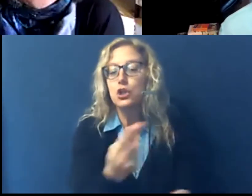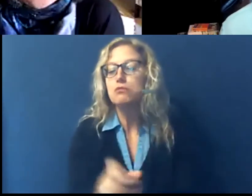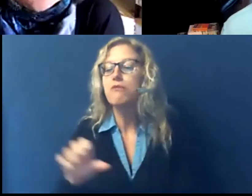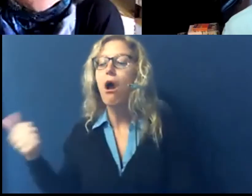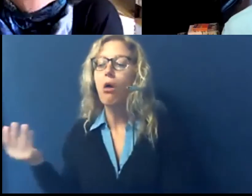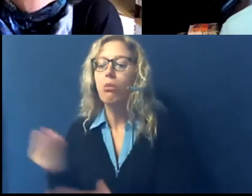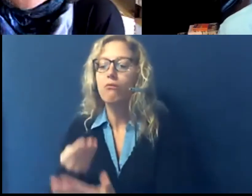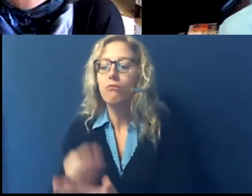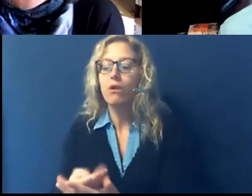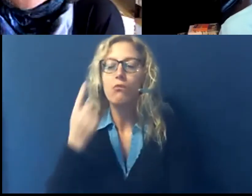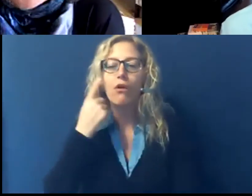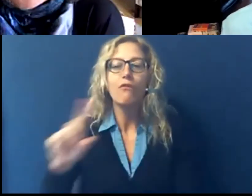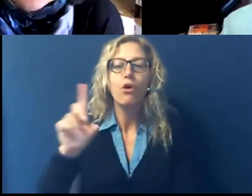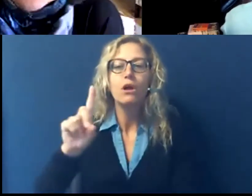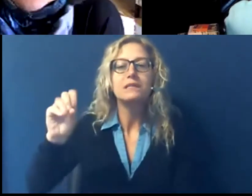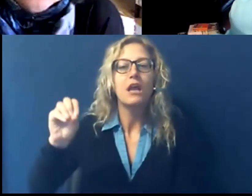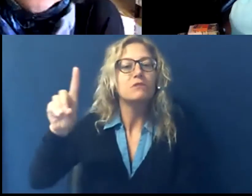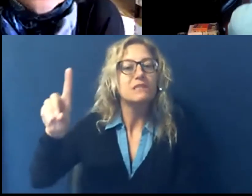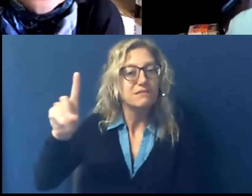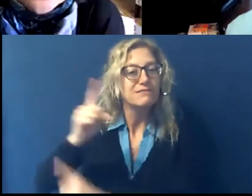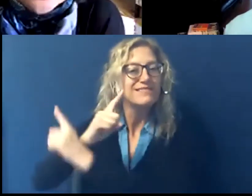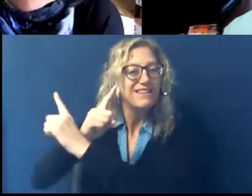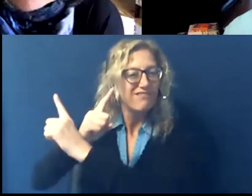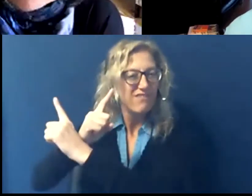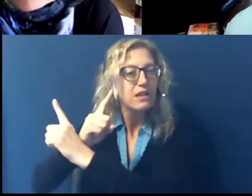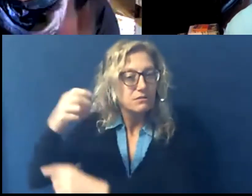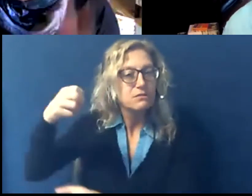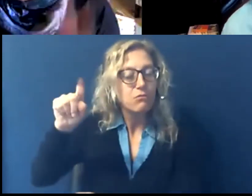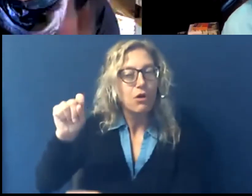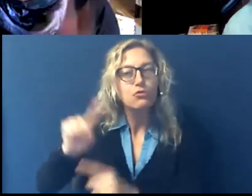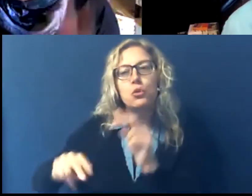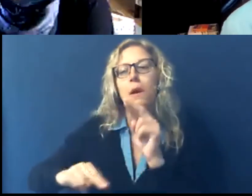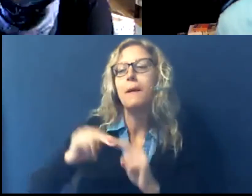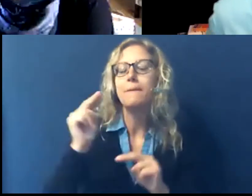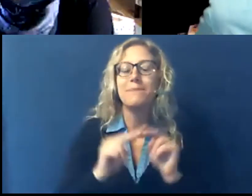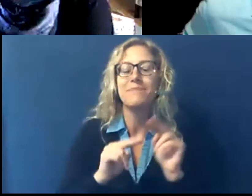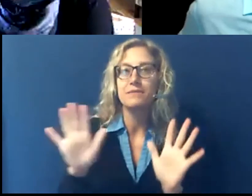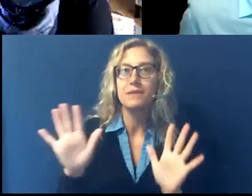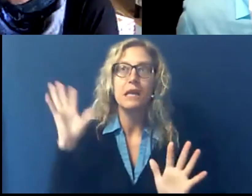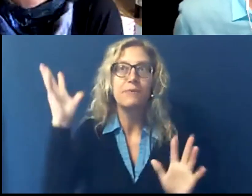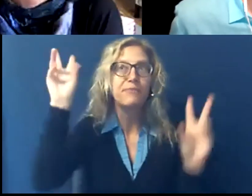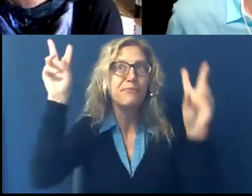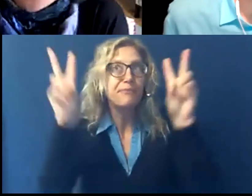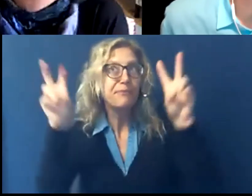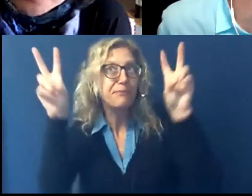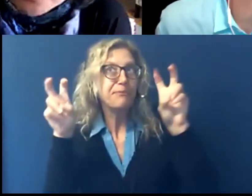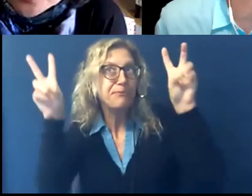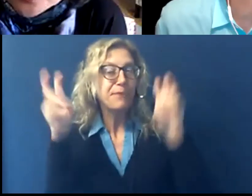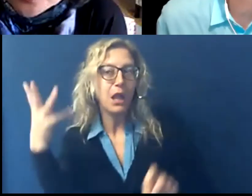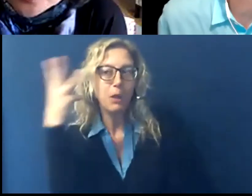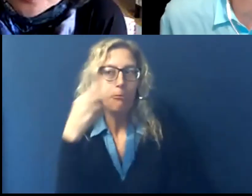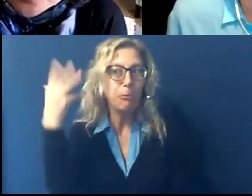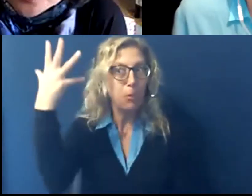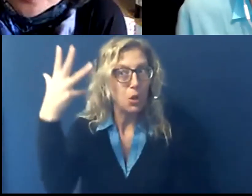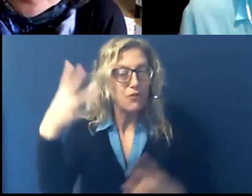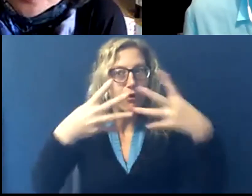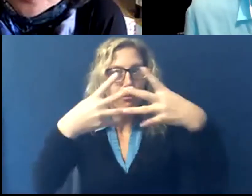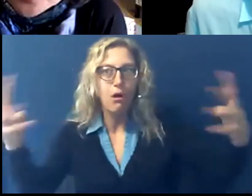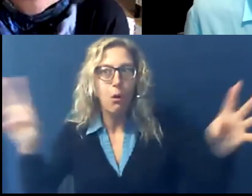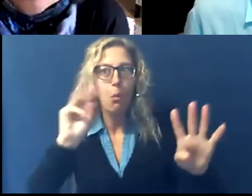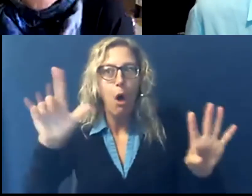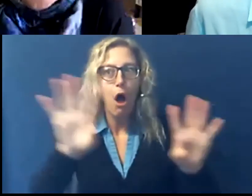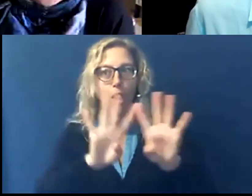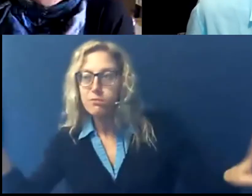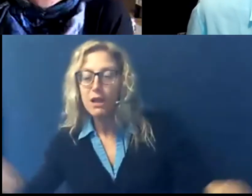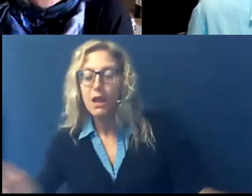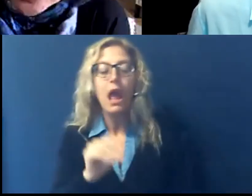the Defense Department to build his beautiful, I have in scare quotes, border wall. And the second case is